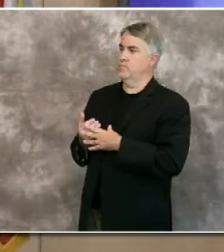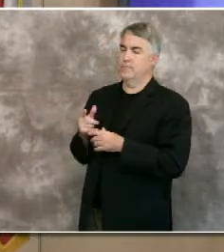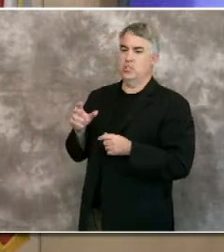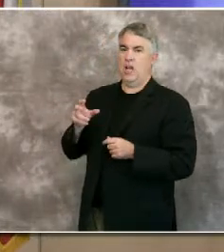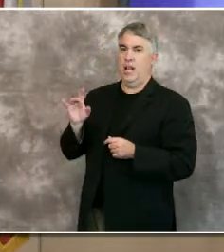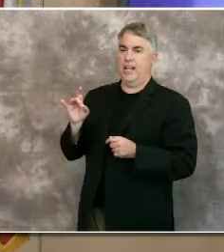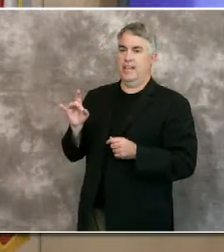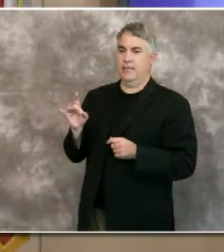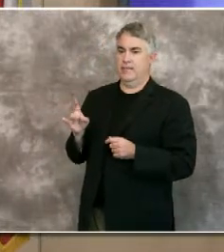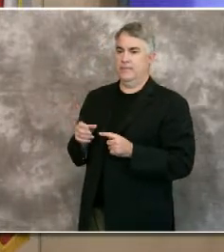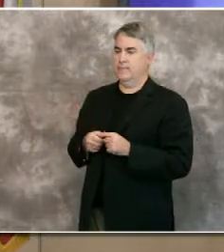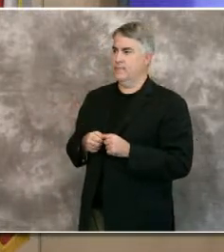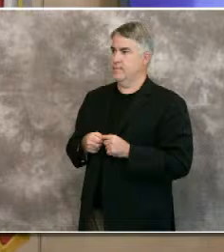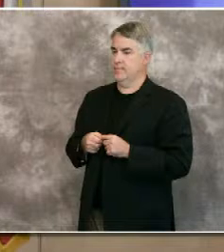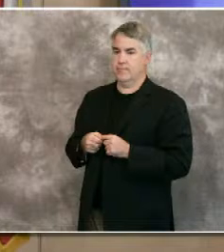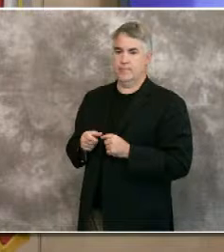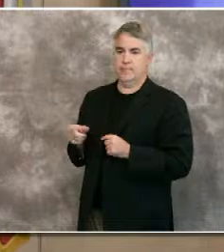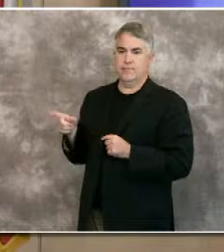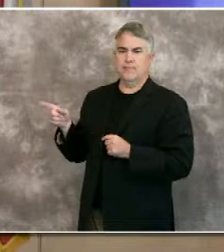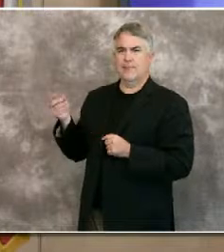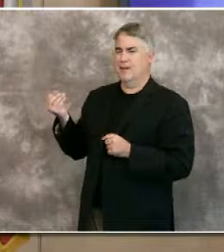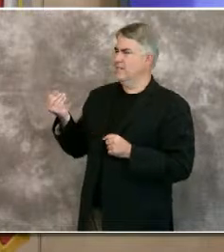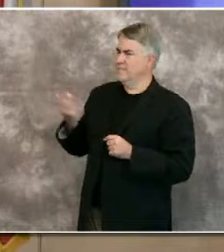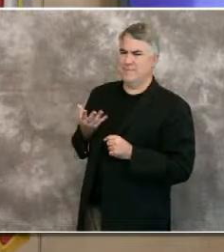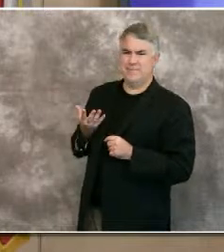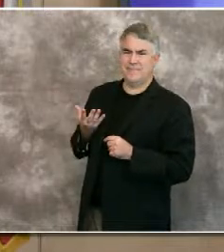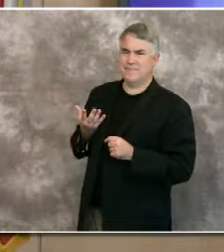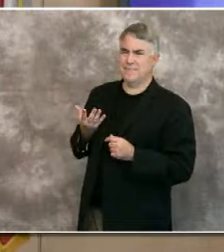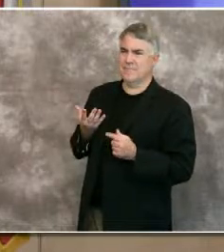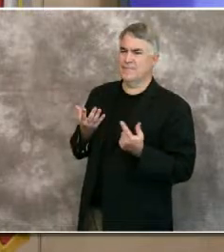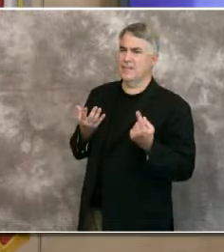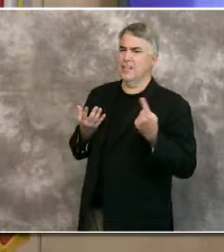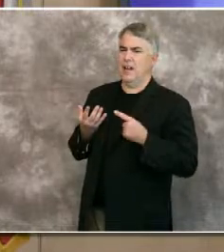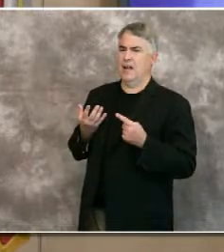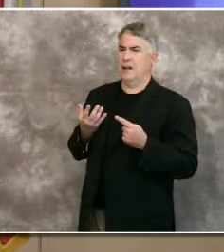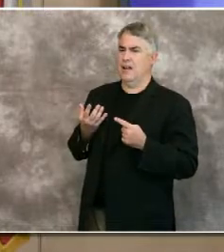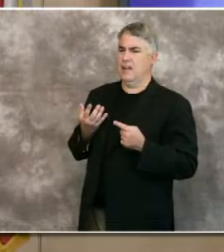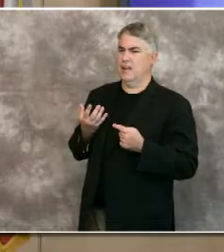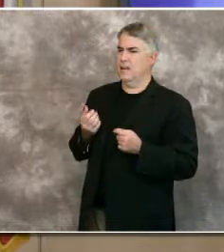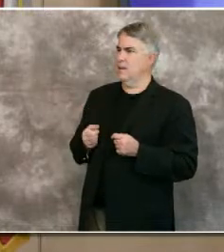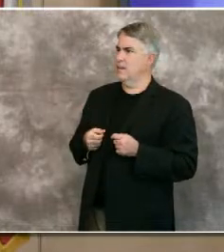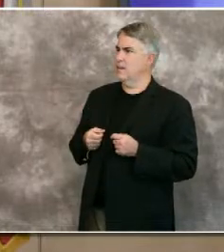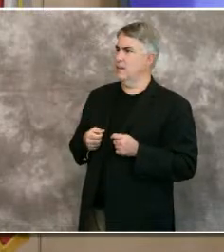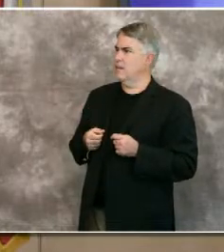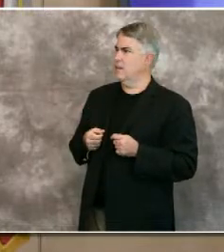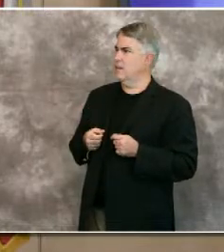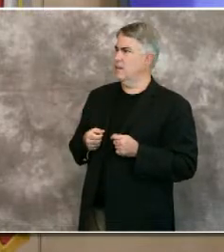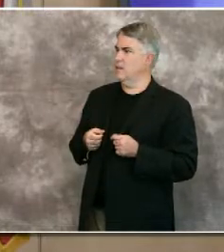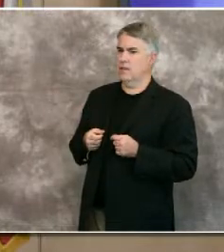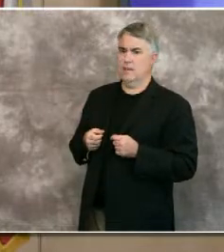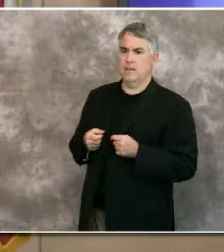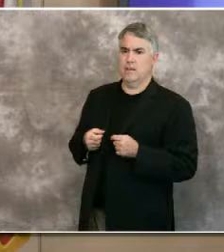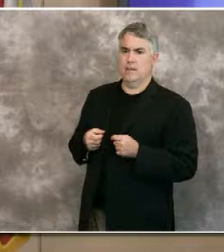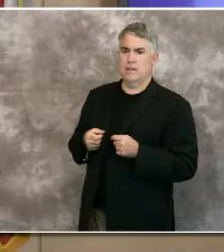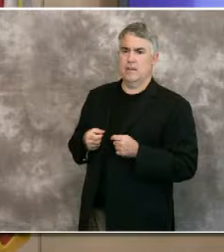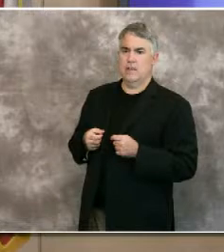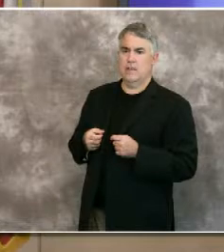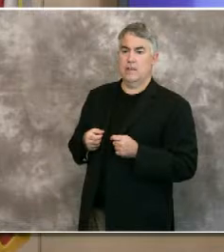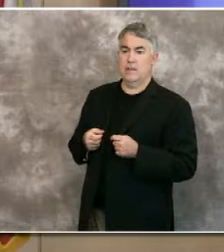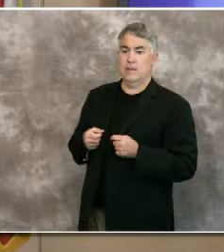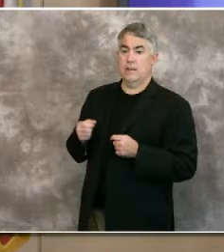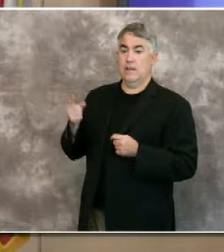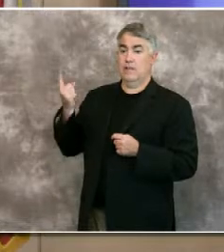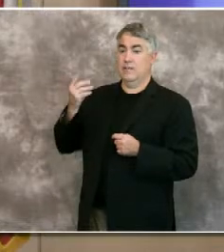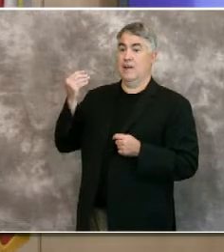outbreak events and the outbreaks being confirmed? That is a good question. I'm going to turn that over